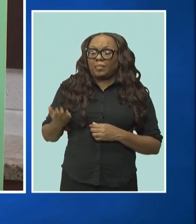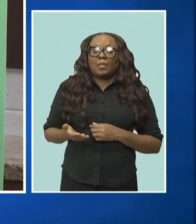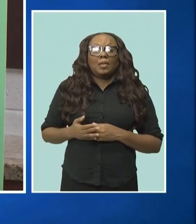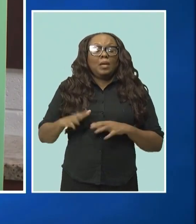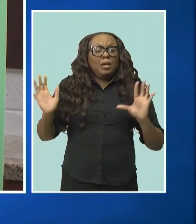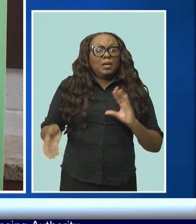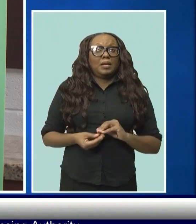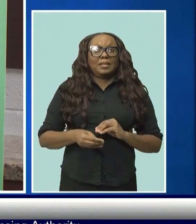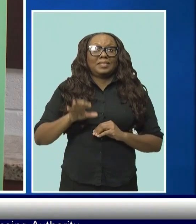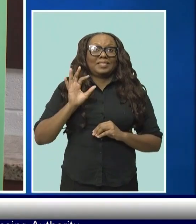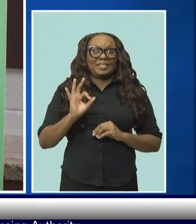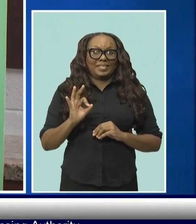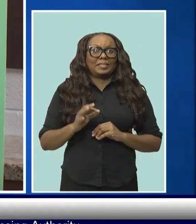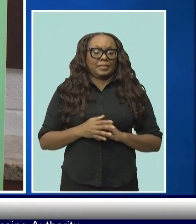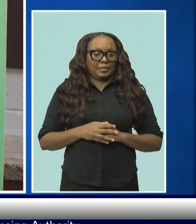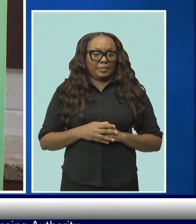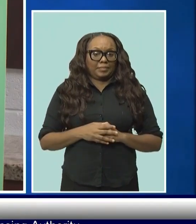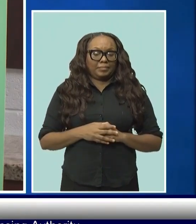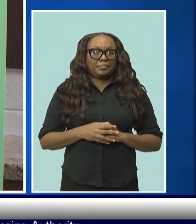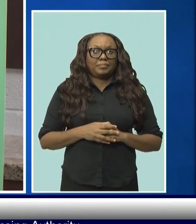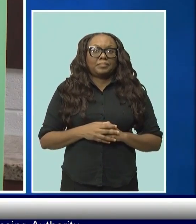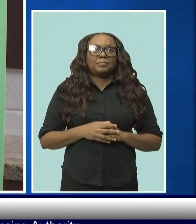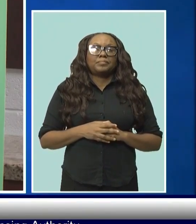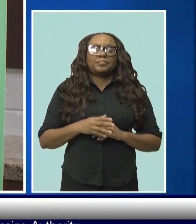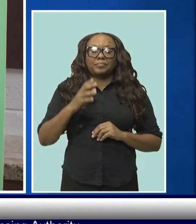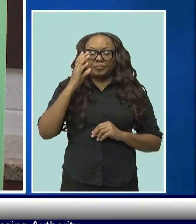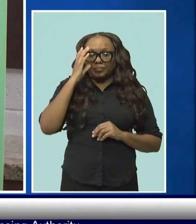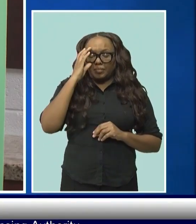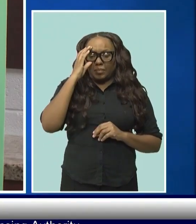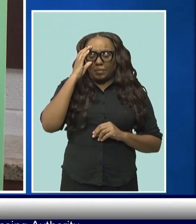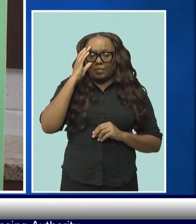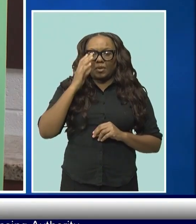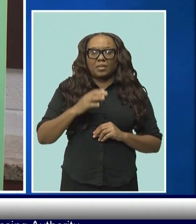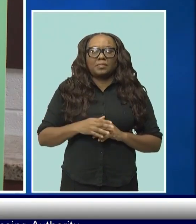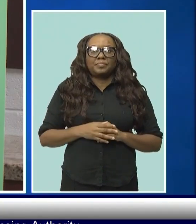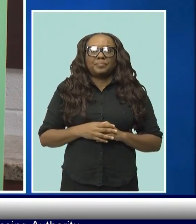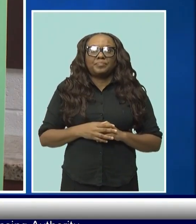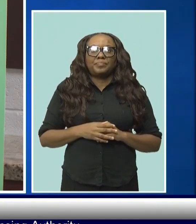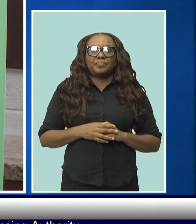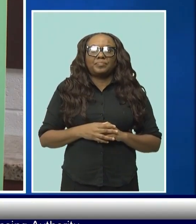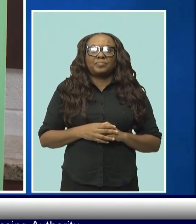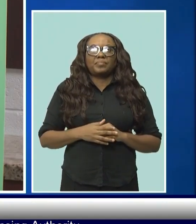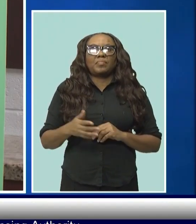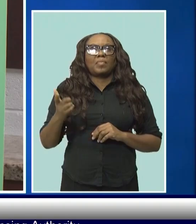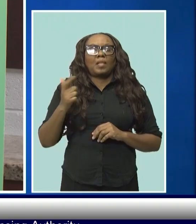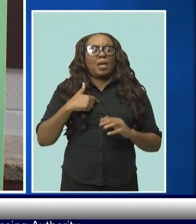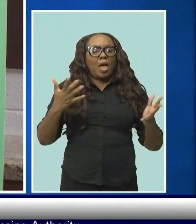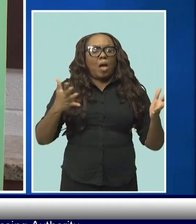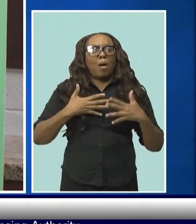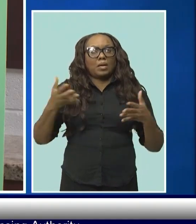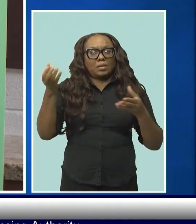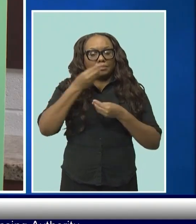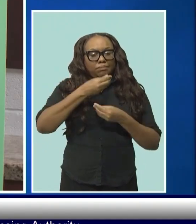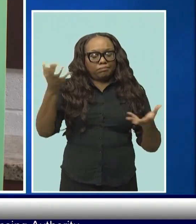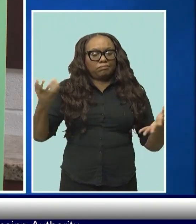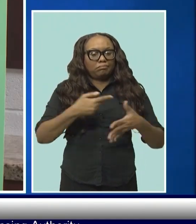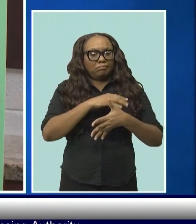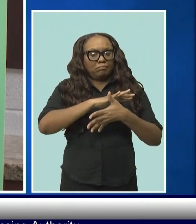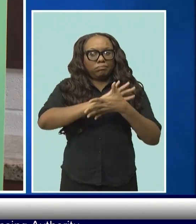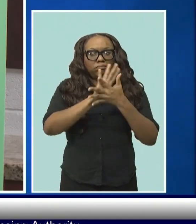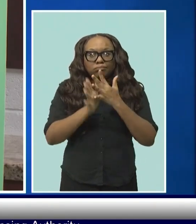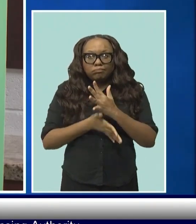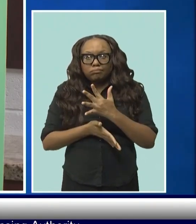more licensees, right? So those licenses, I want to just give you a range. That